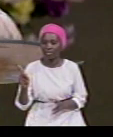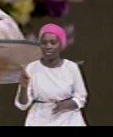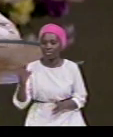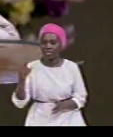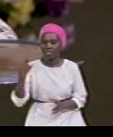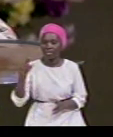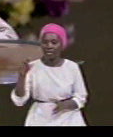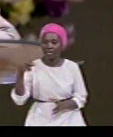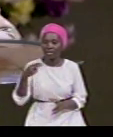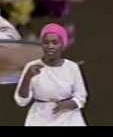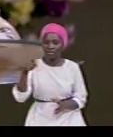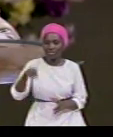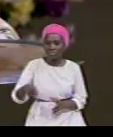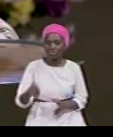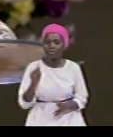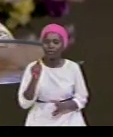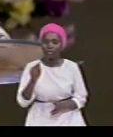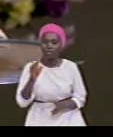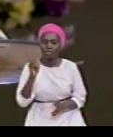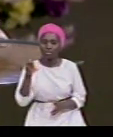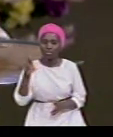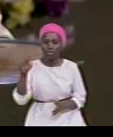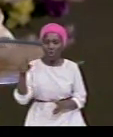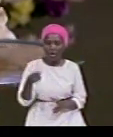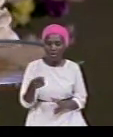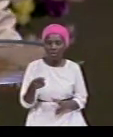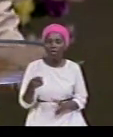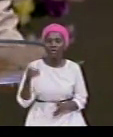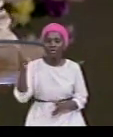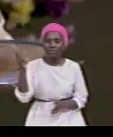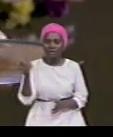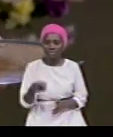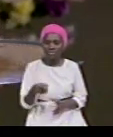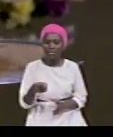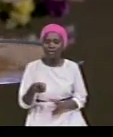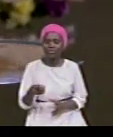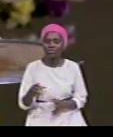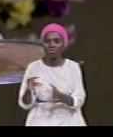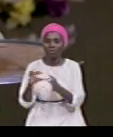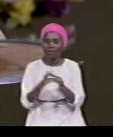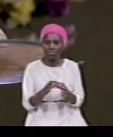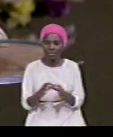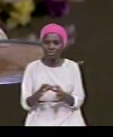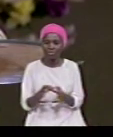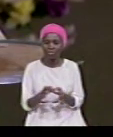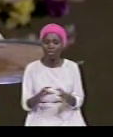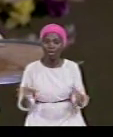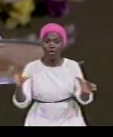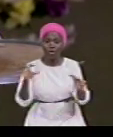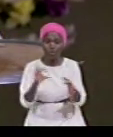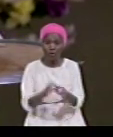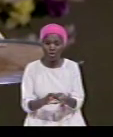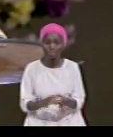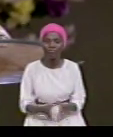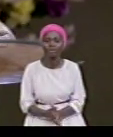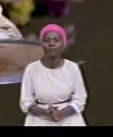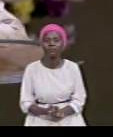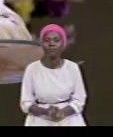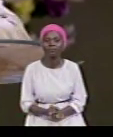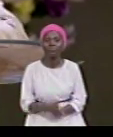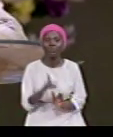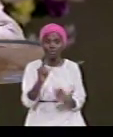You can use that to supply the information that is needed. Those on the radio and